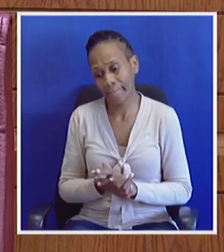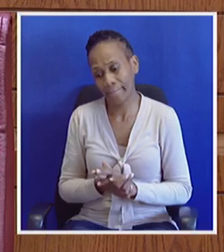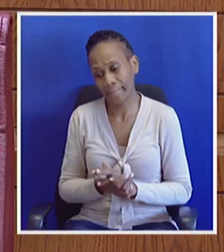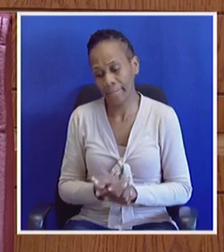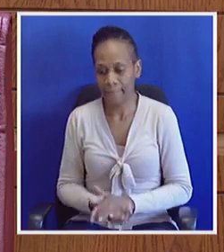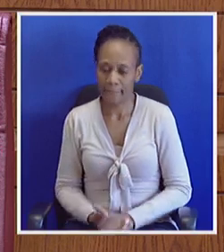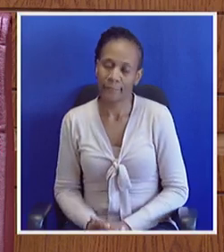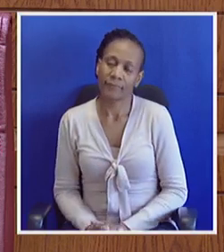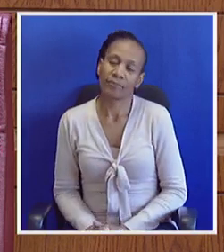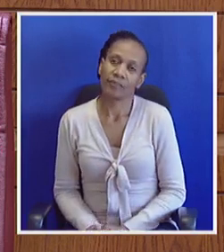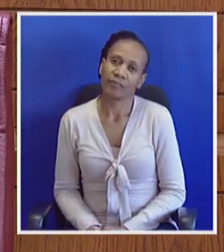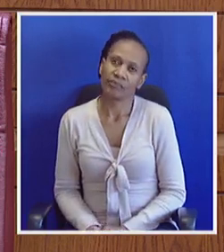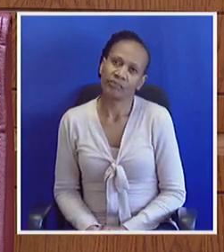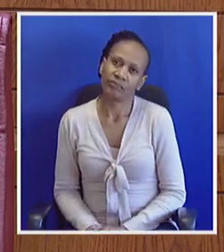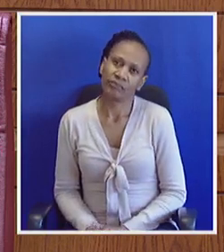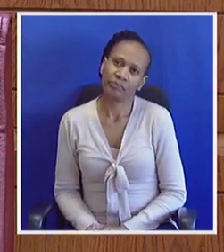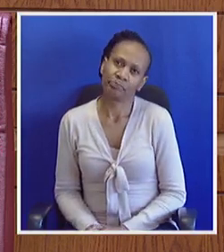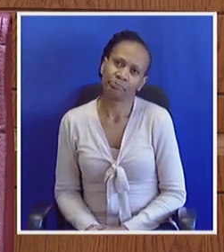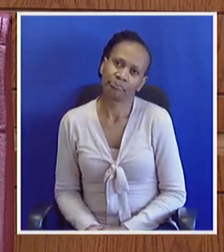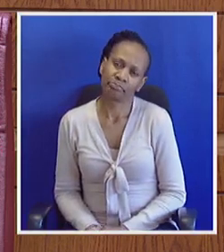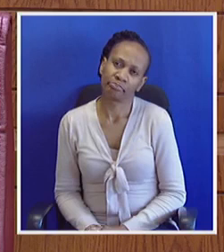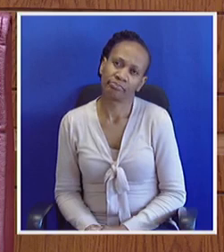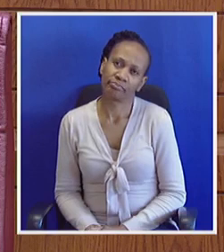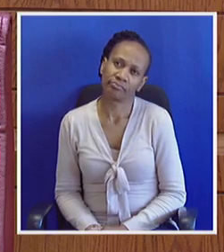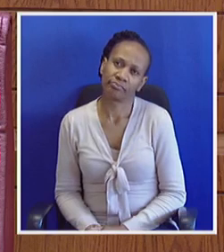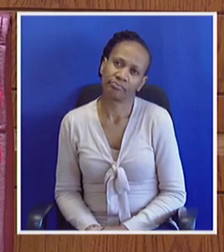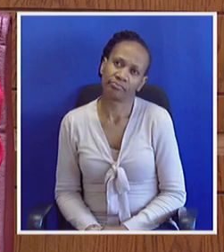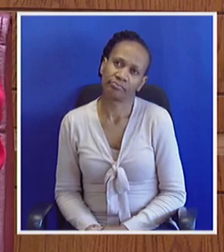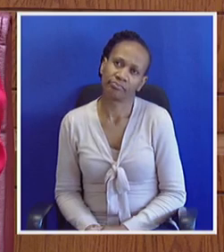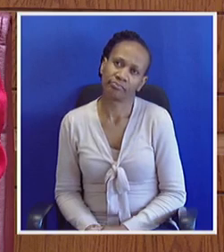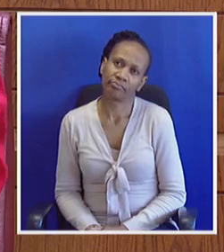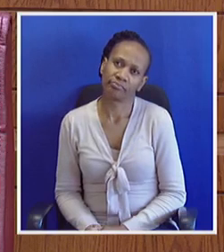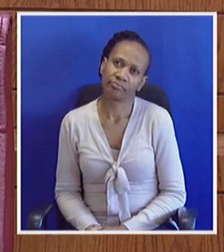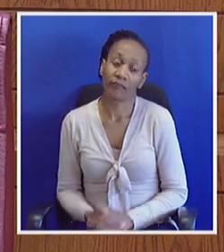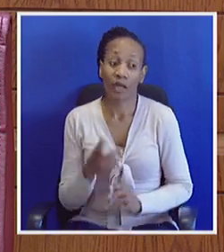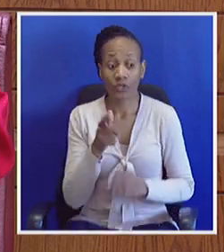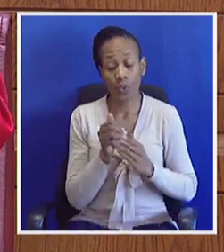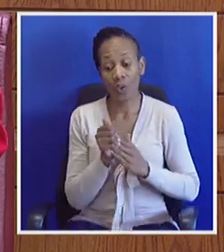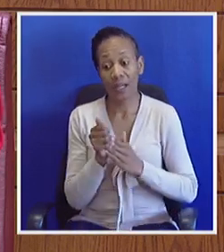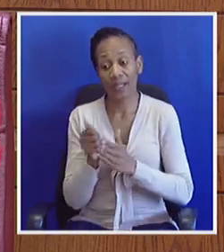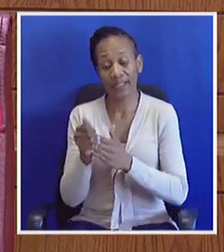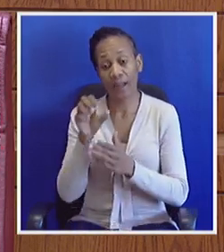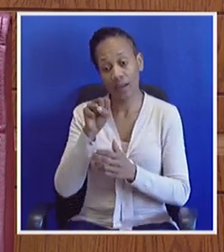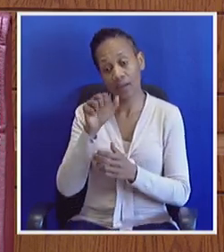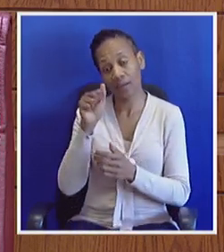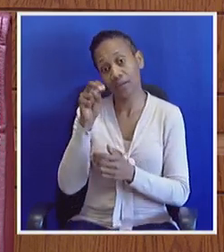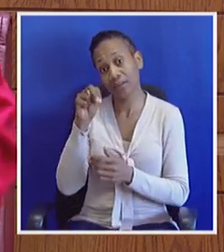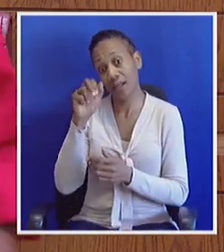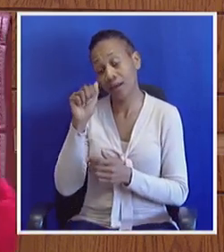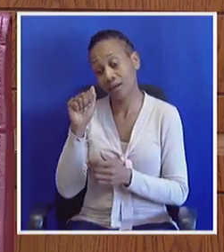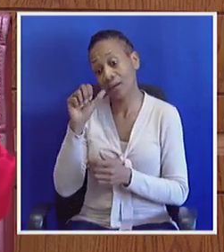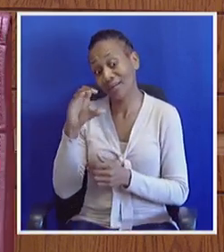of your personal controversies on your effective leadership of SANEC? What will this